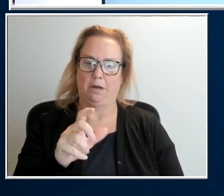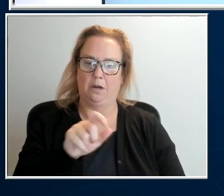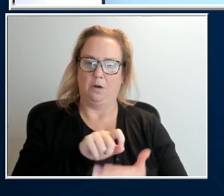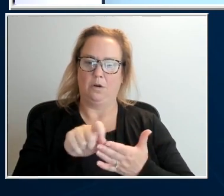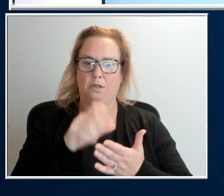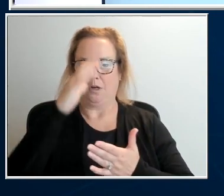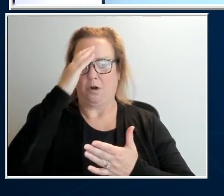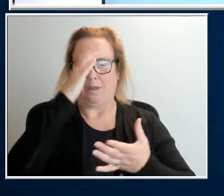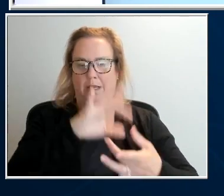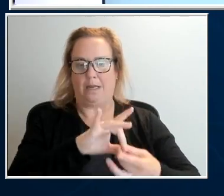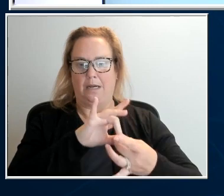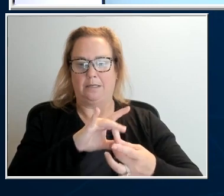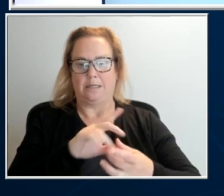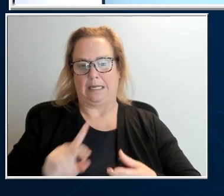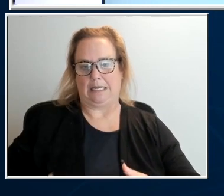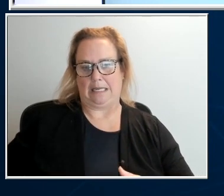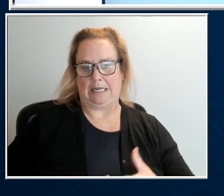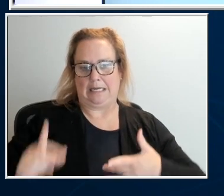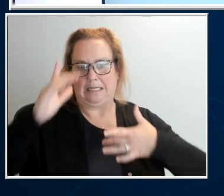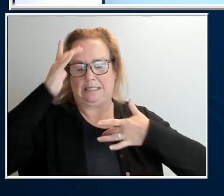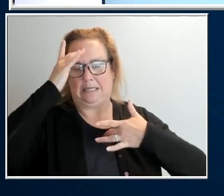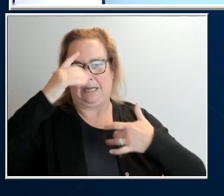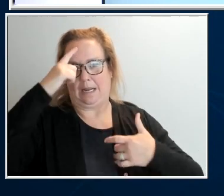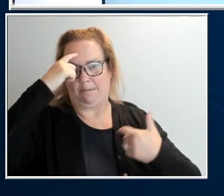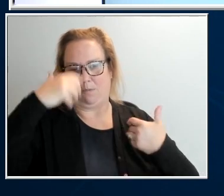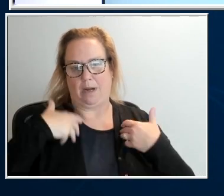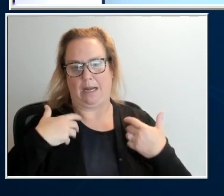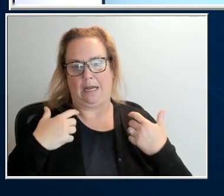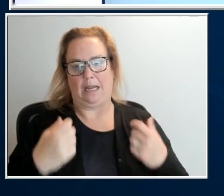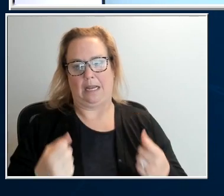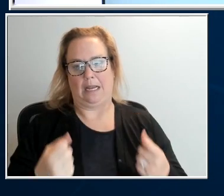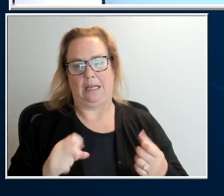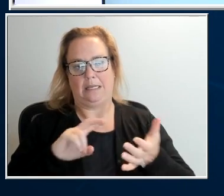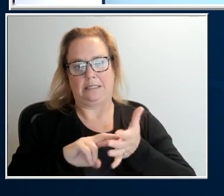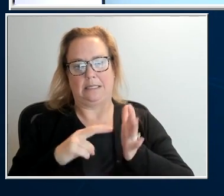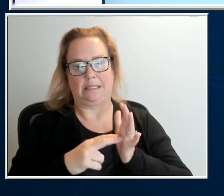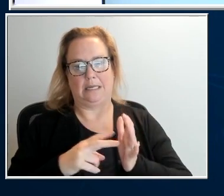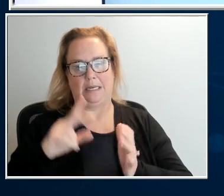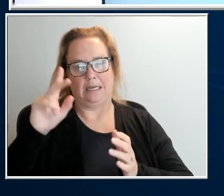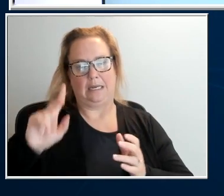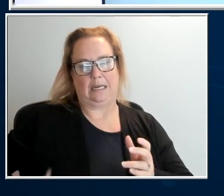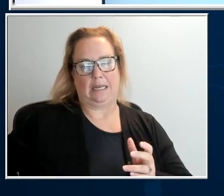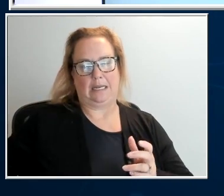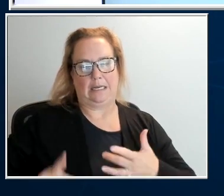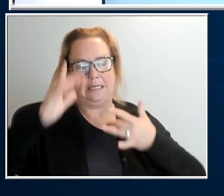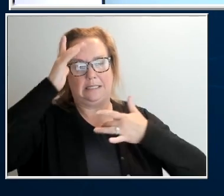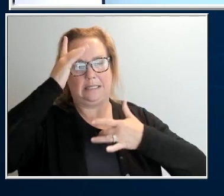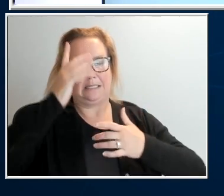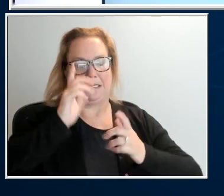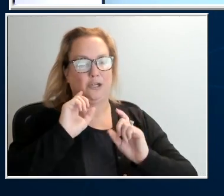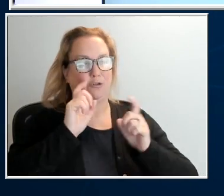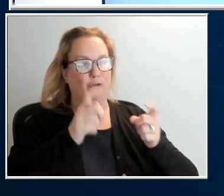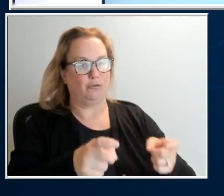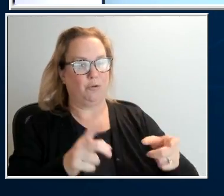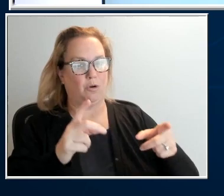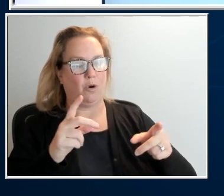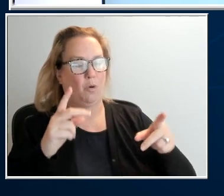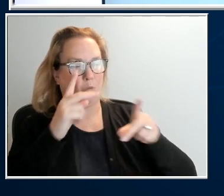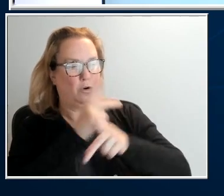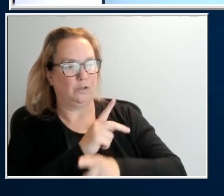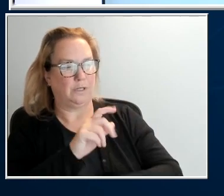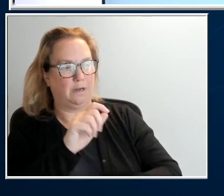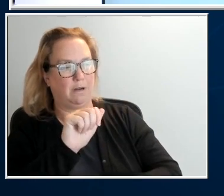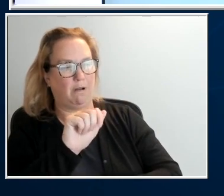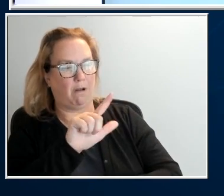connection between kidney disease and brain health, does that mean kidney disease can be a contributor or worsen Alzheimer's or